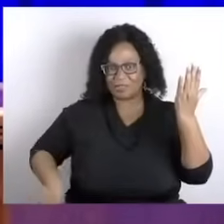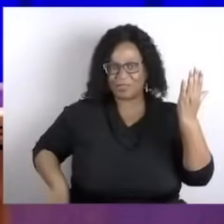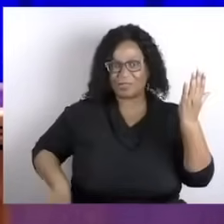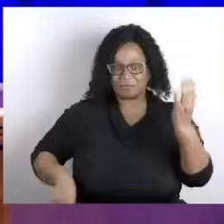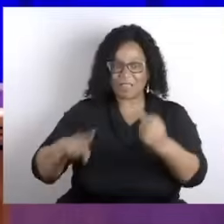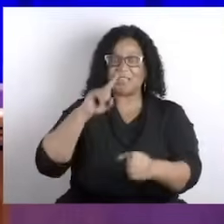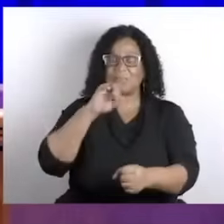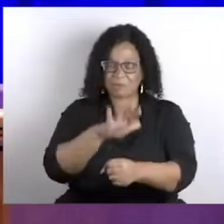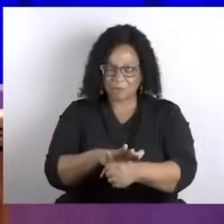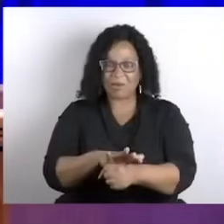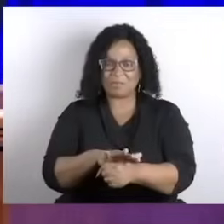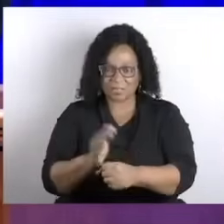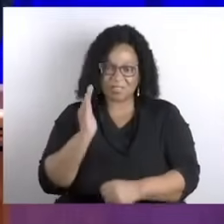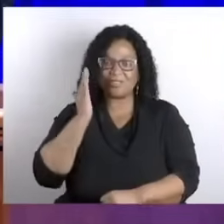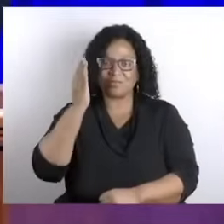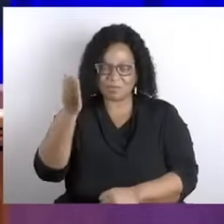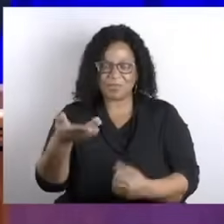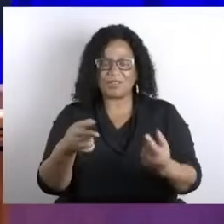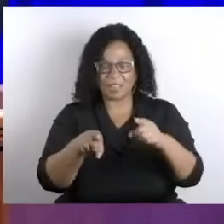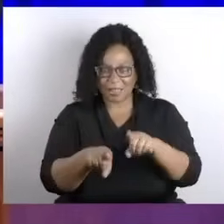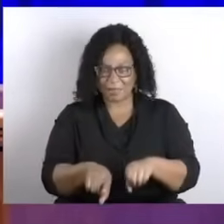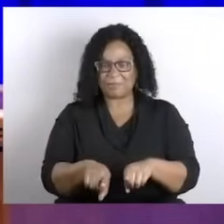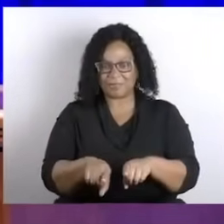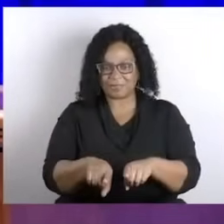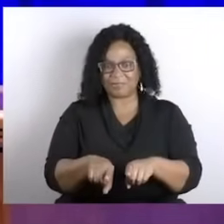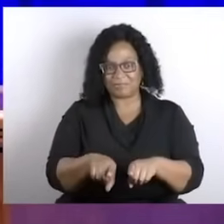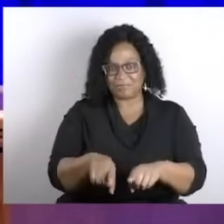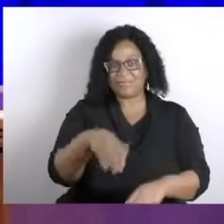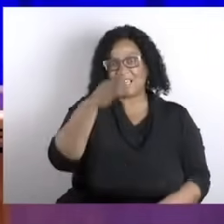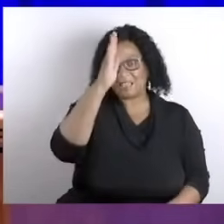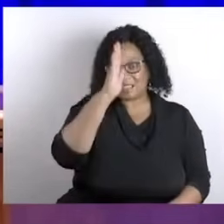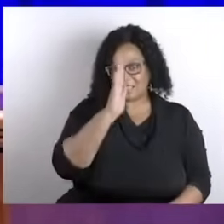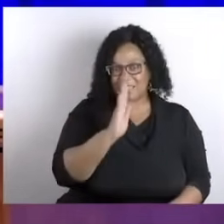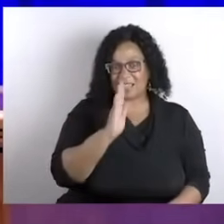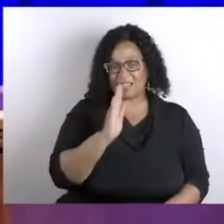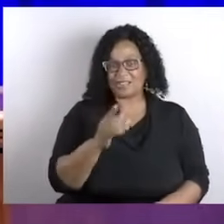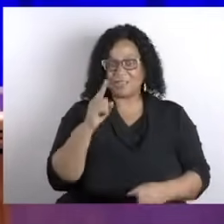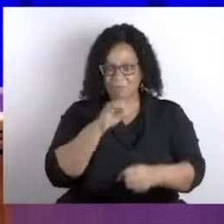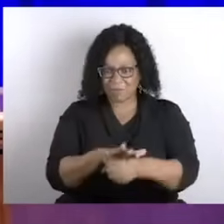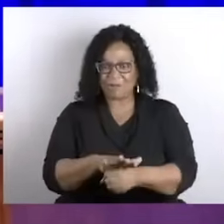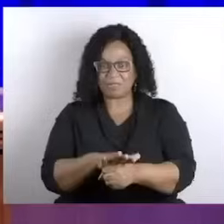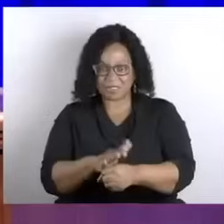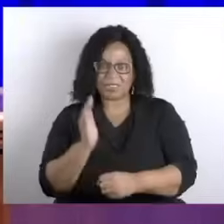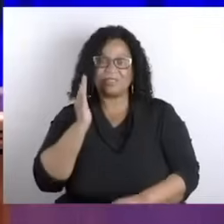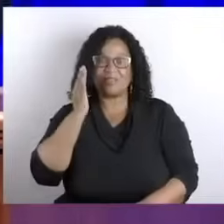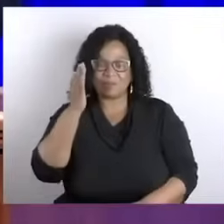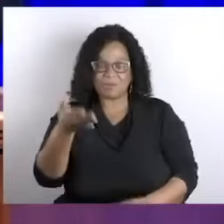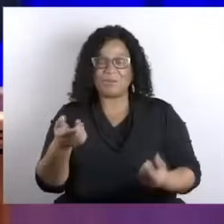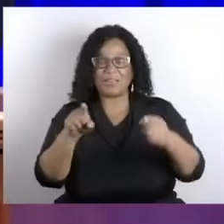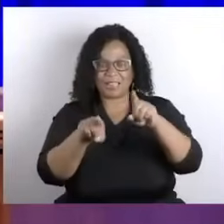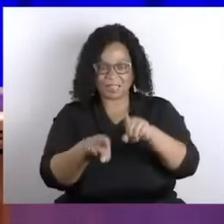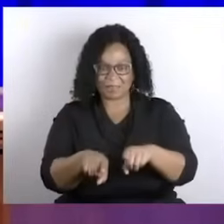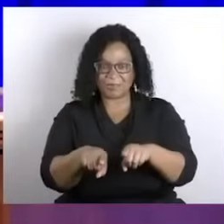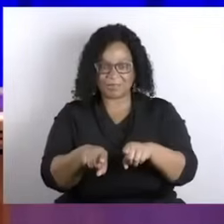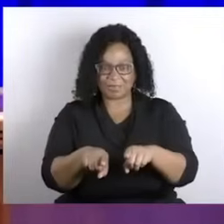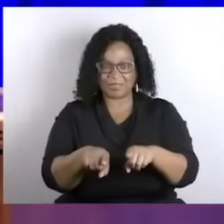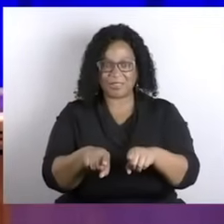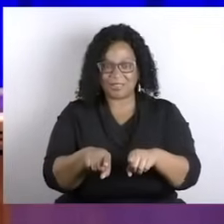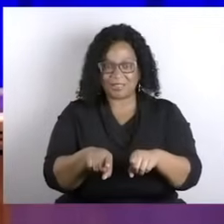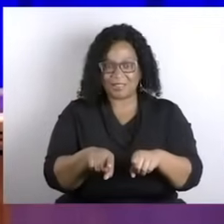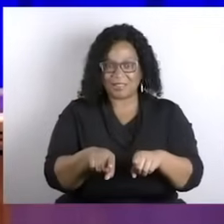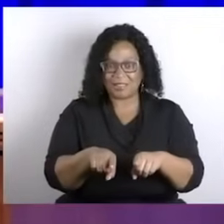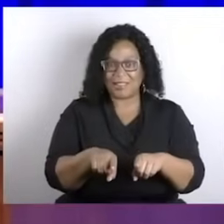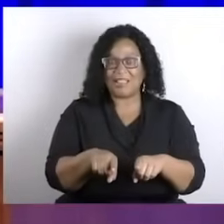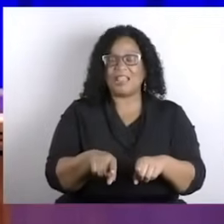kept. I will do what I said I was going to do. And when the dust settles and the smoke clears, you